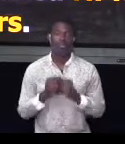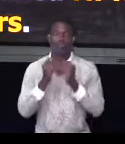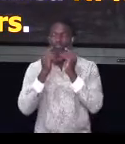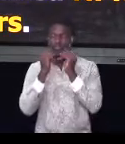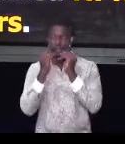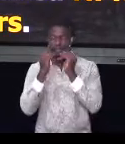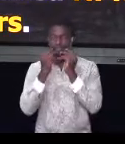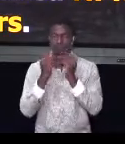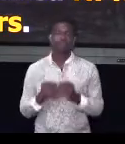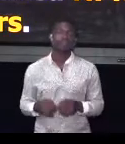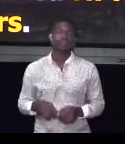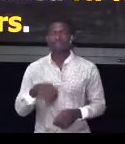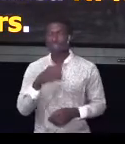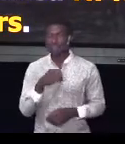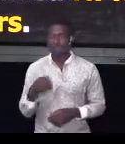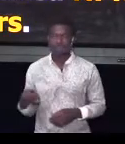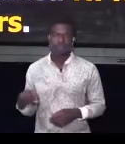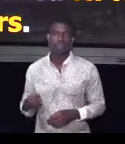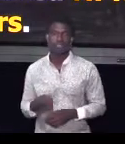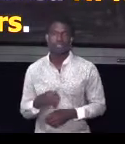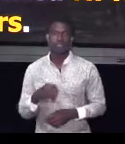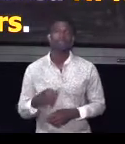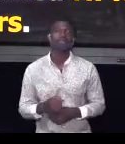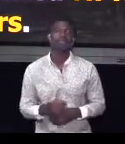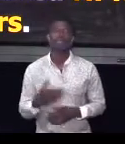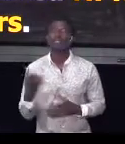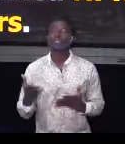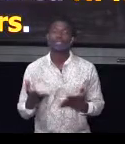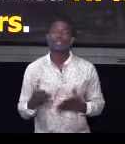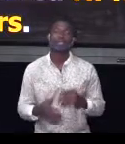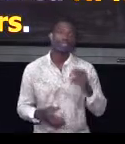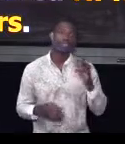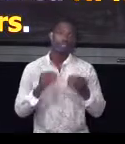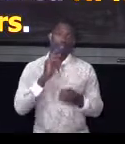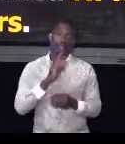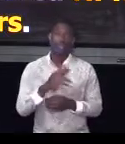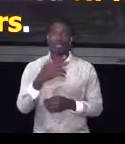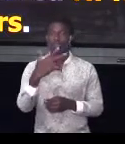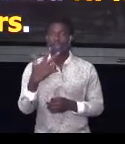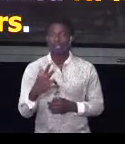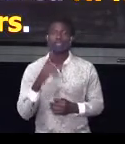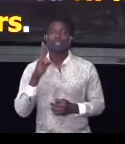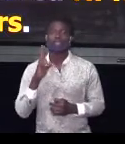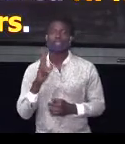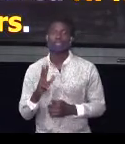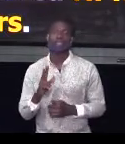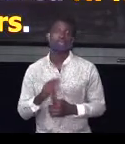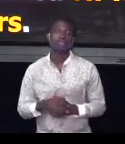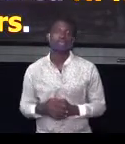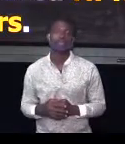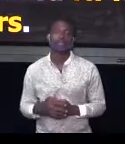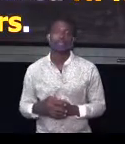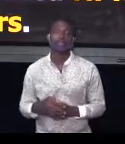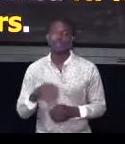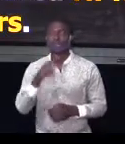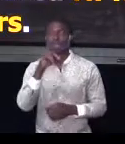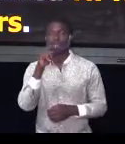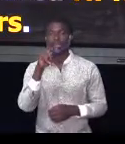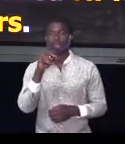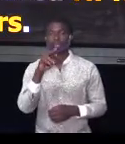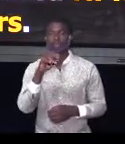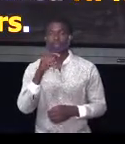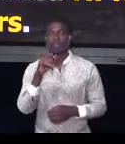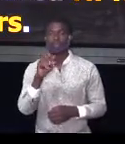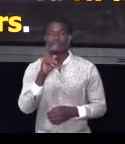repeating the elements plants require, and I'm still saying it here. Three elements that plant need for healthy growth. These